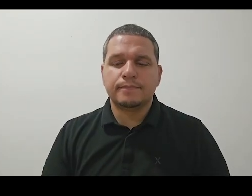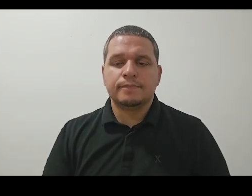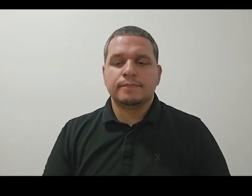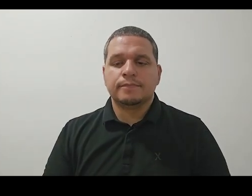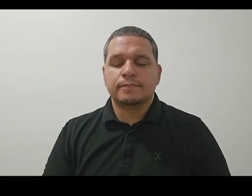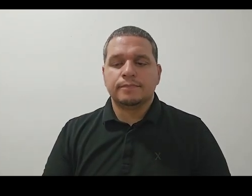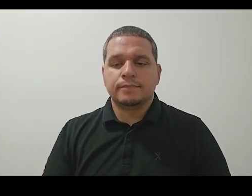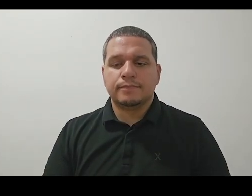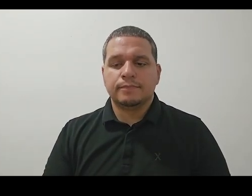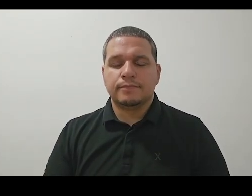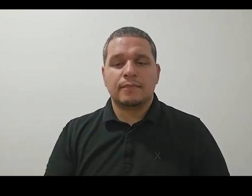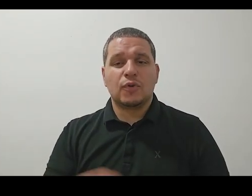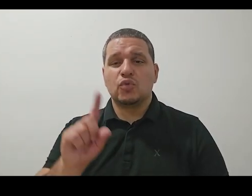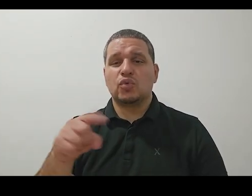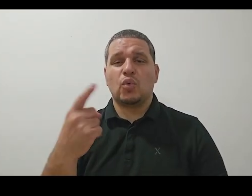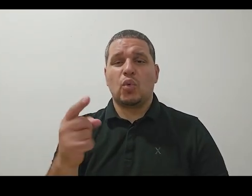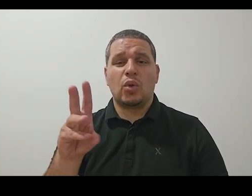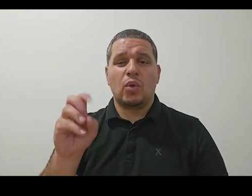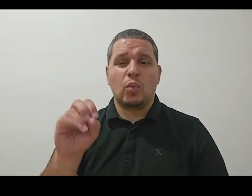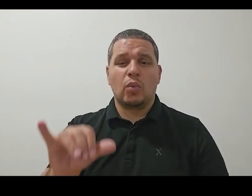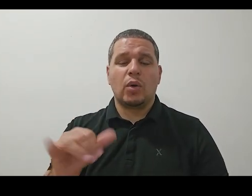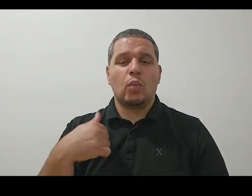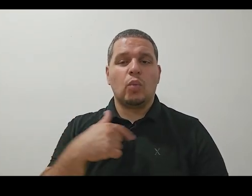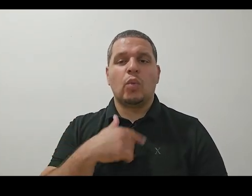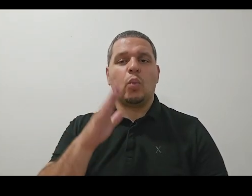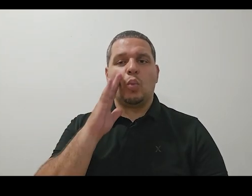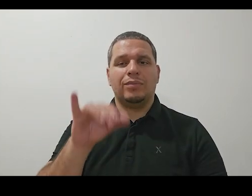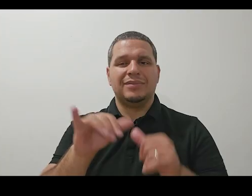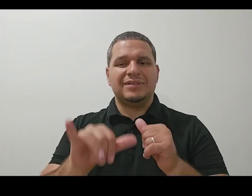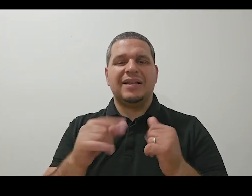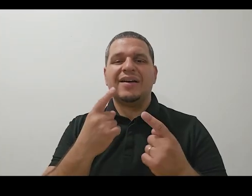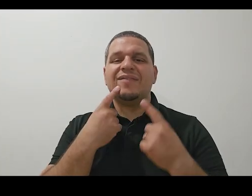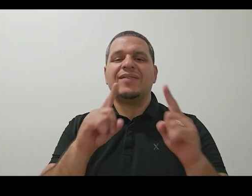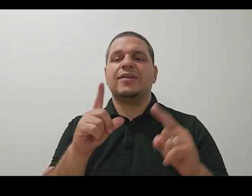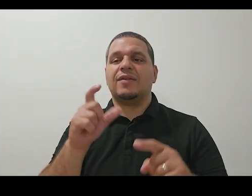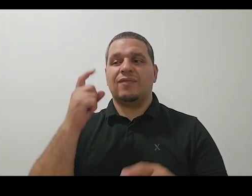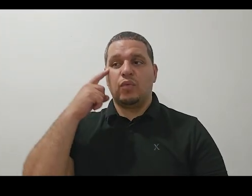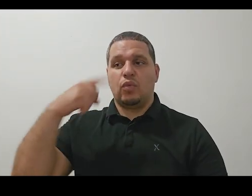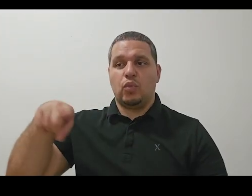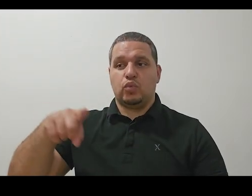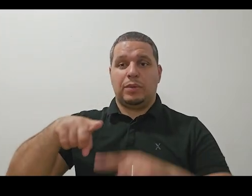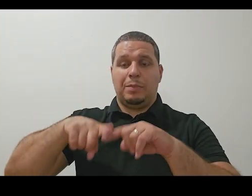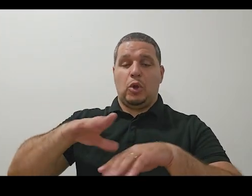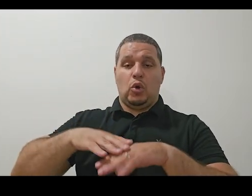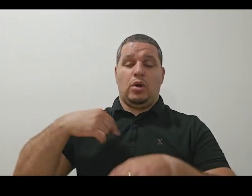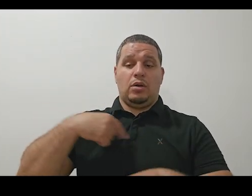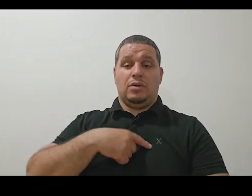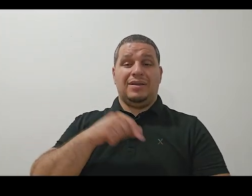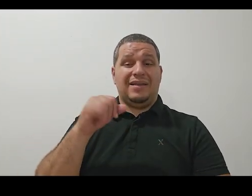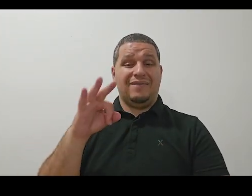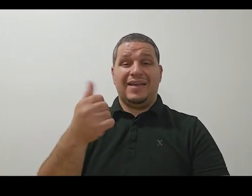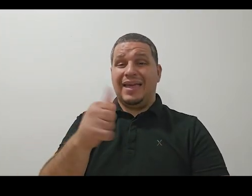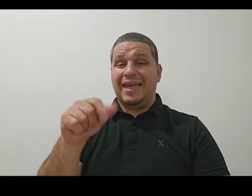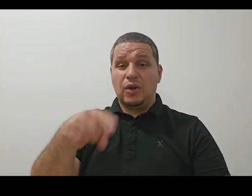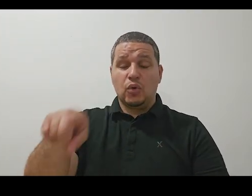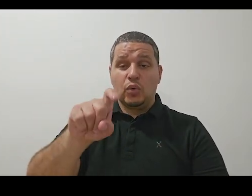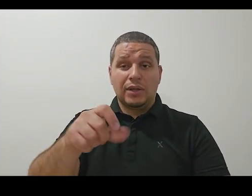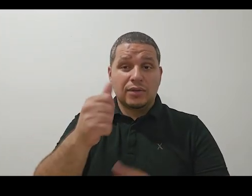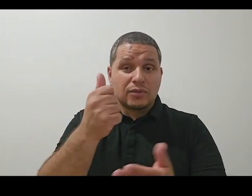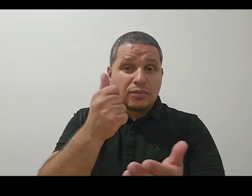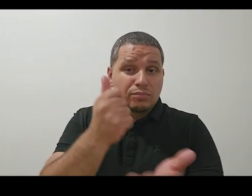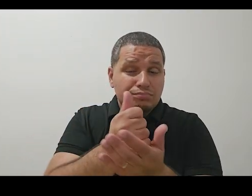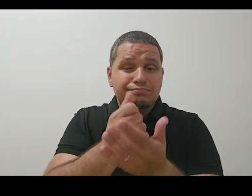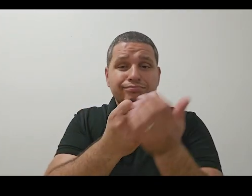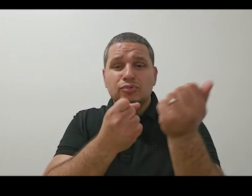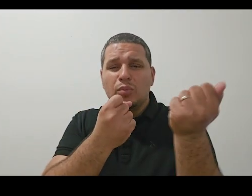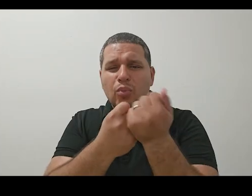because it's the only way we're going to remain effective to those that are depending on us. And if any of you